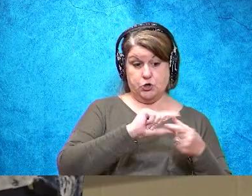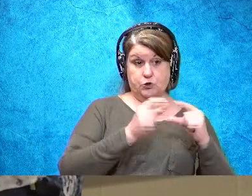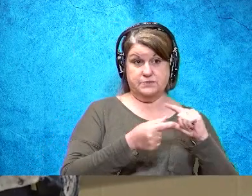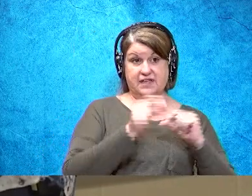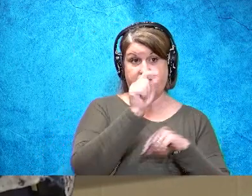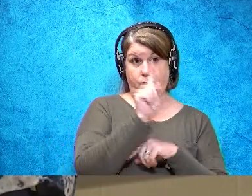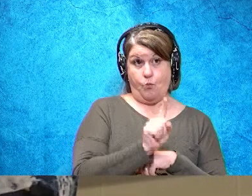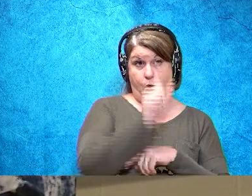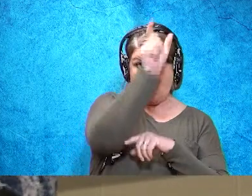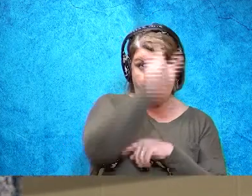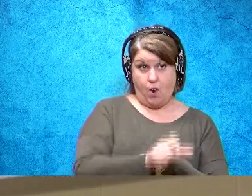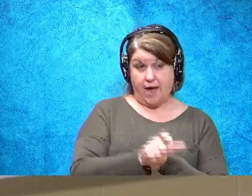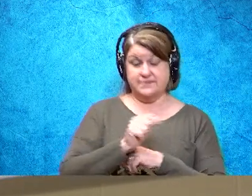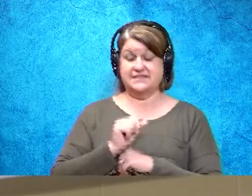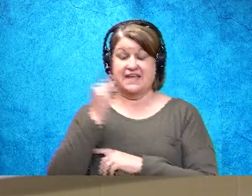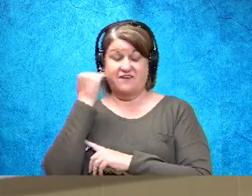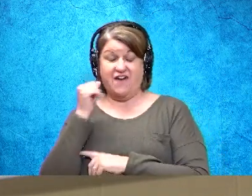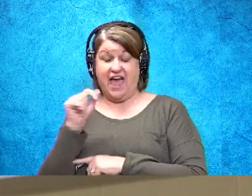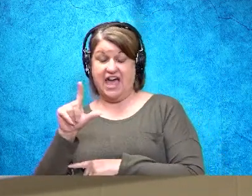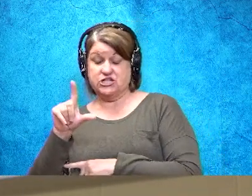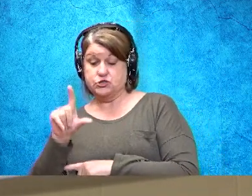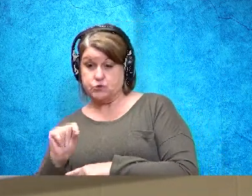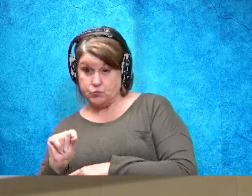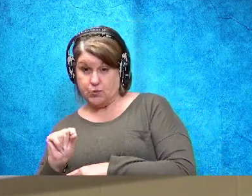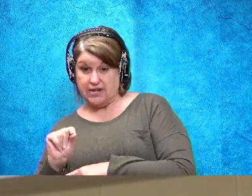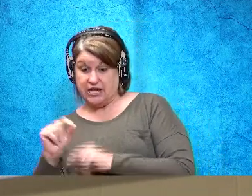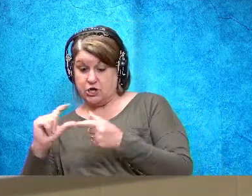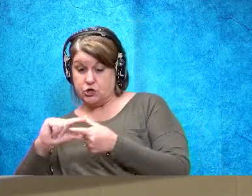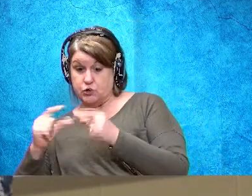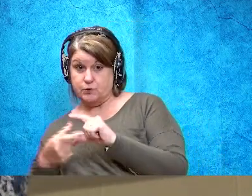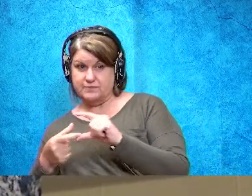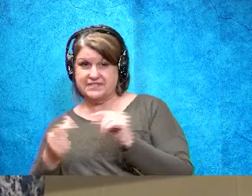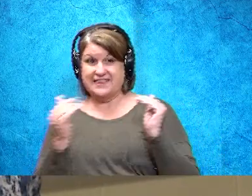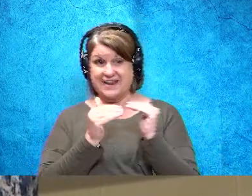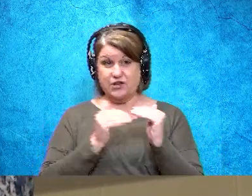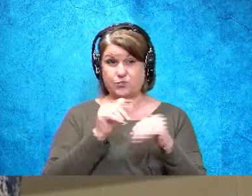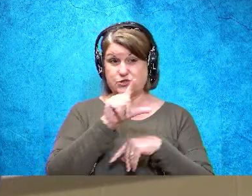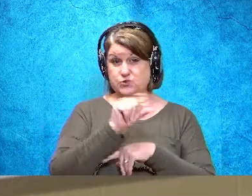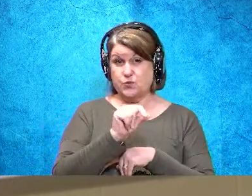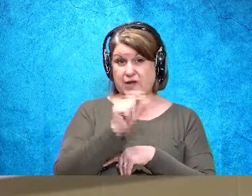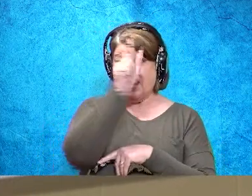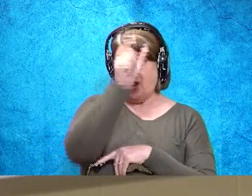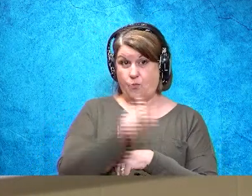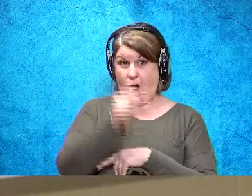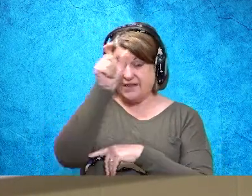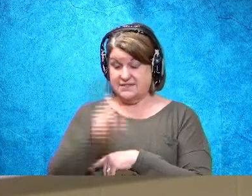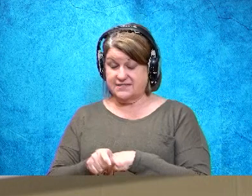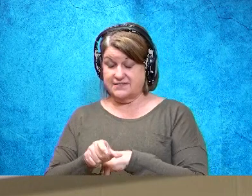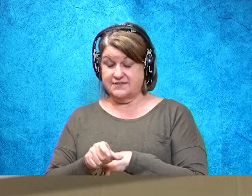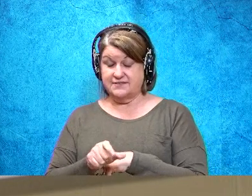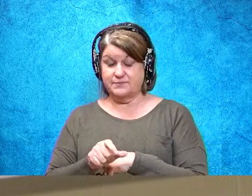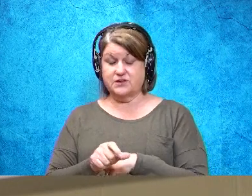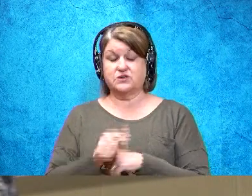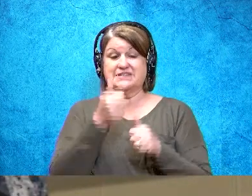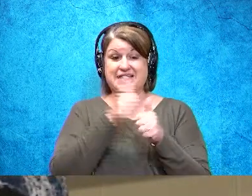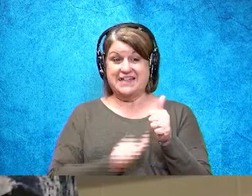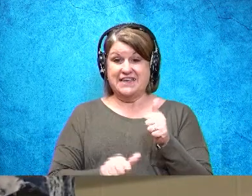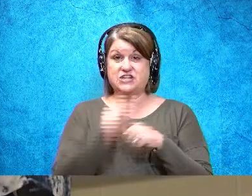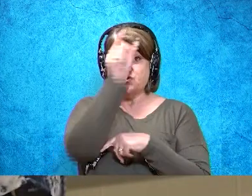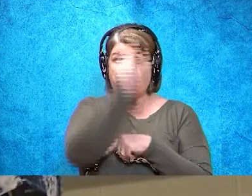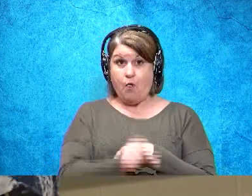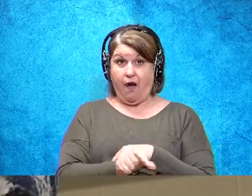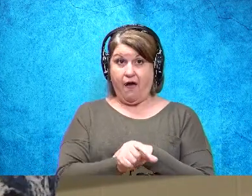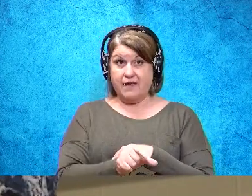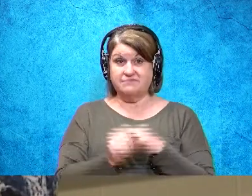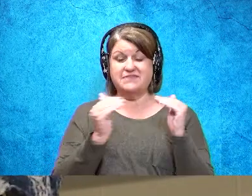had 20 cubes, I would have 2 rods, because there's 10 cubes in each rod. Looking at